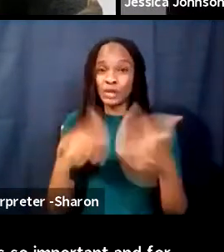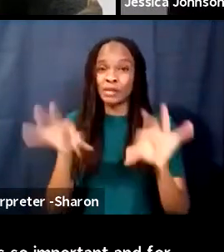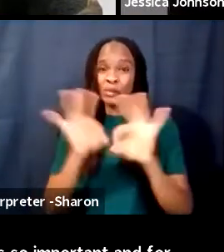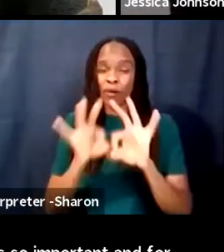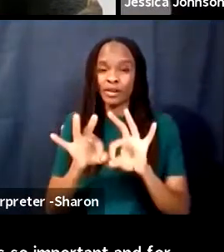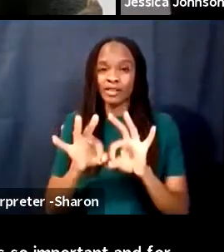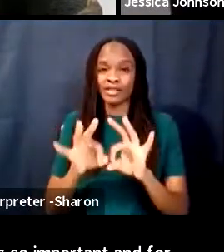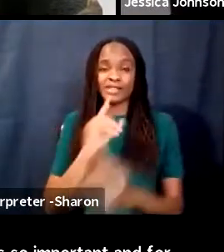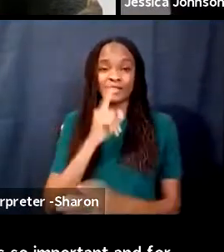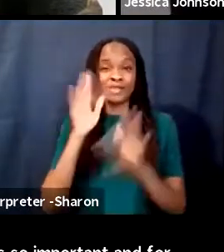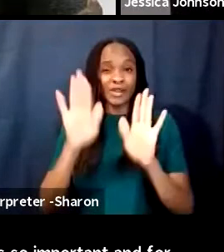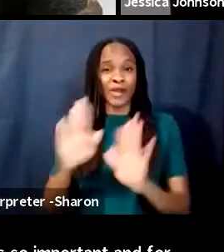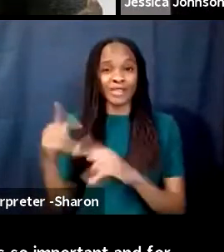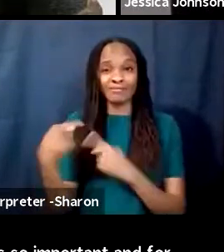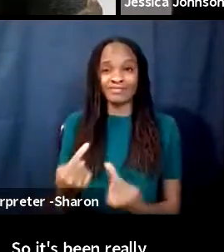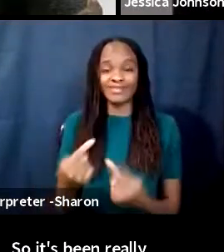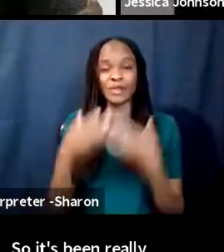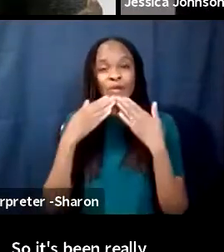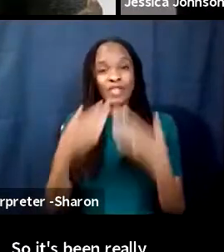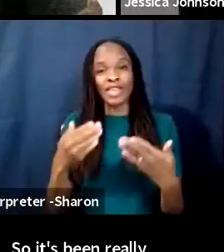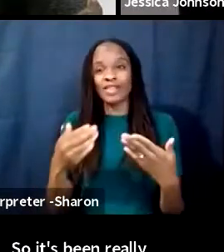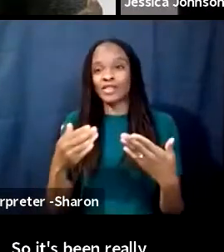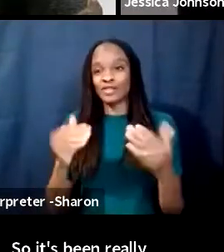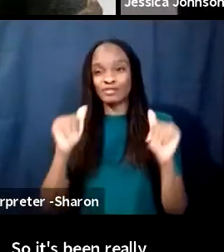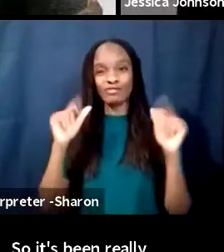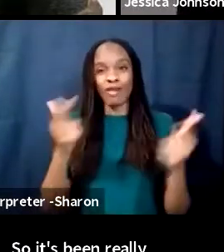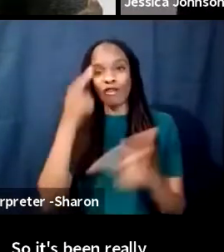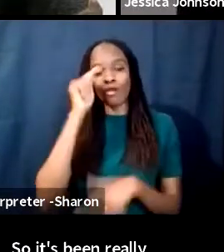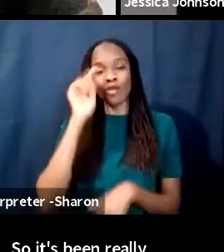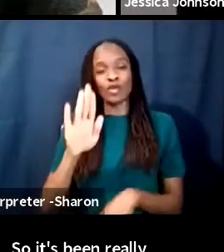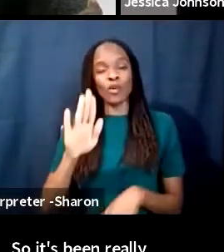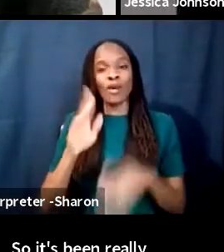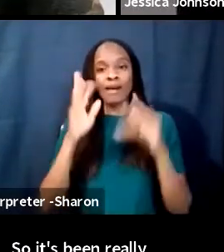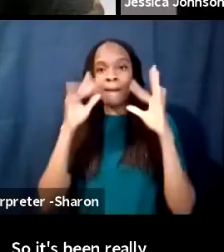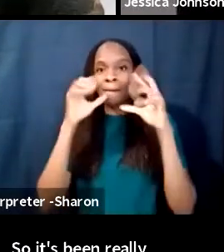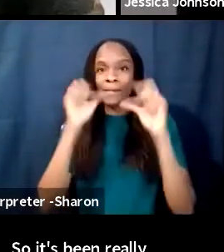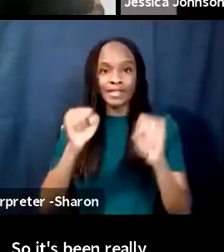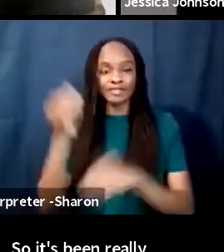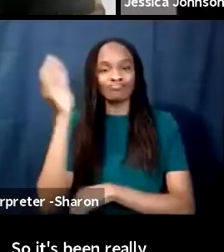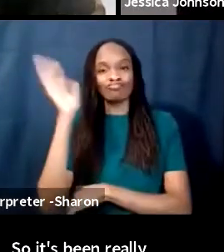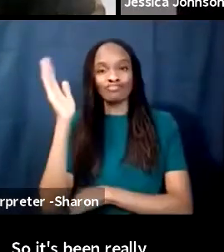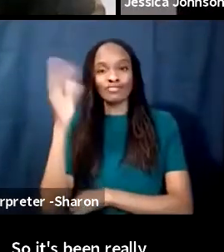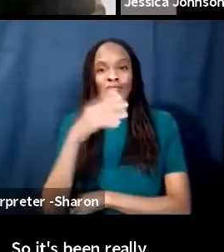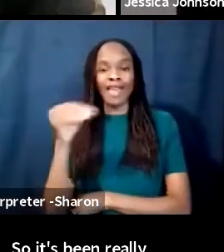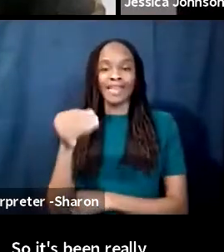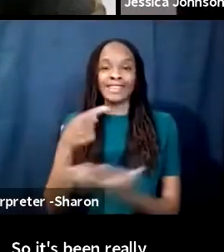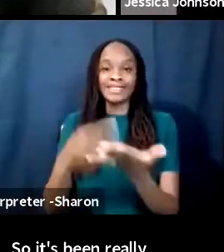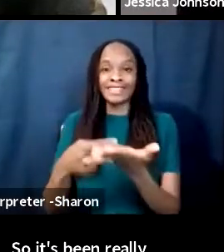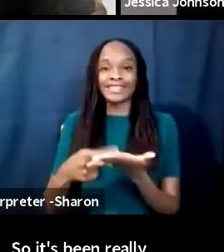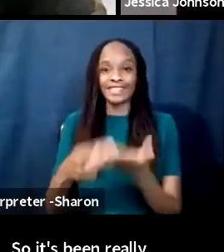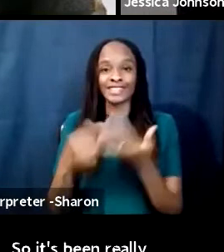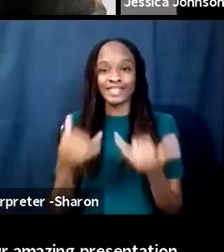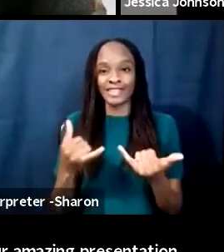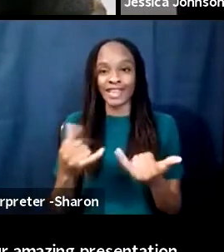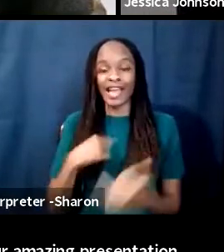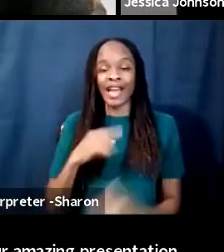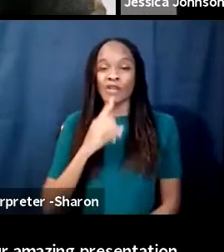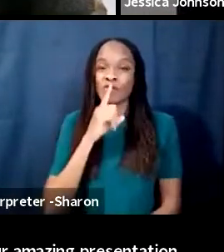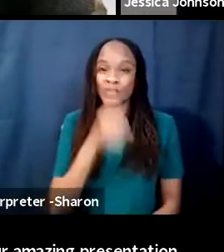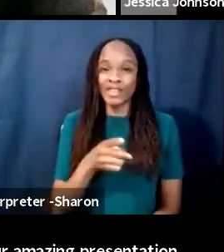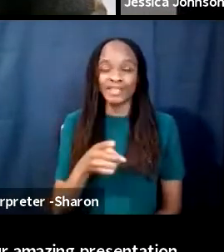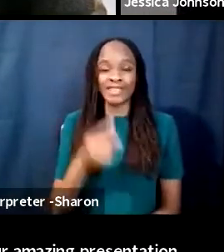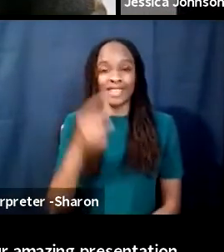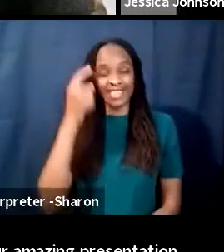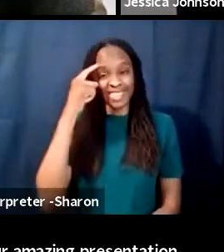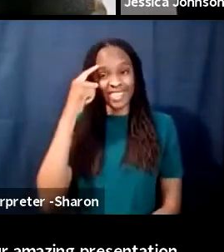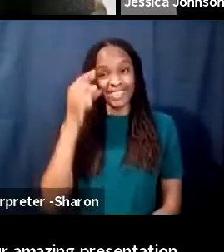it's been really great. So I want to just thank you guys for your amazing presentation and the discussion today. I really just think so